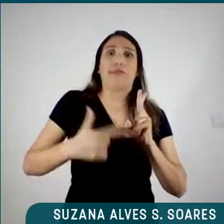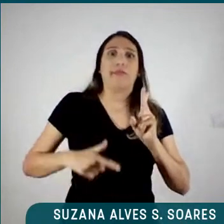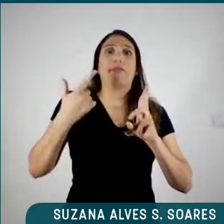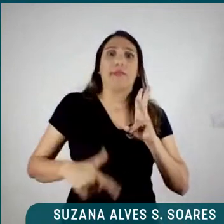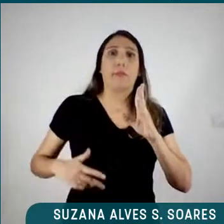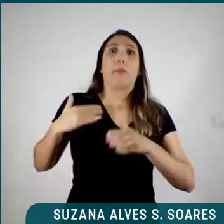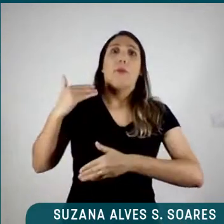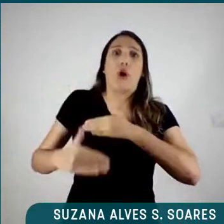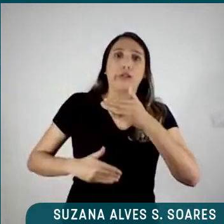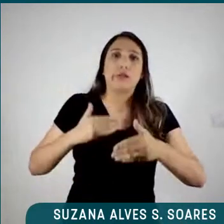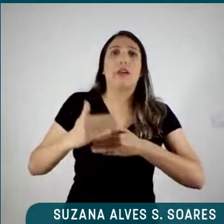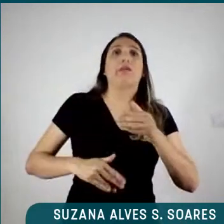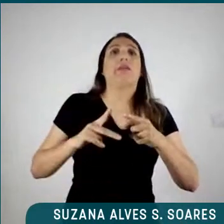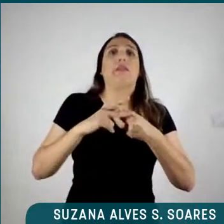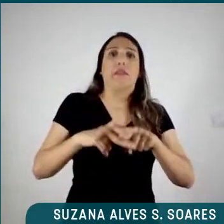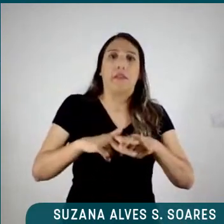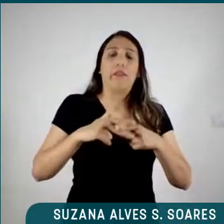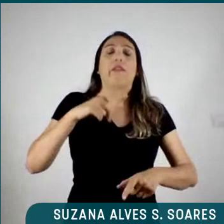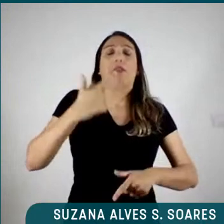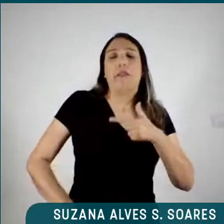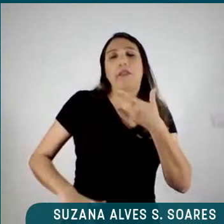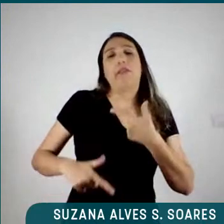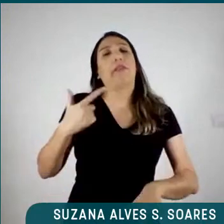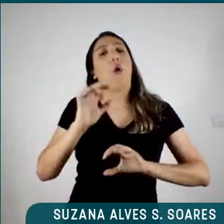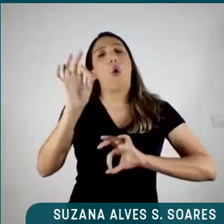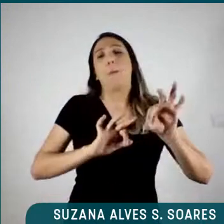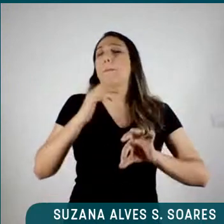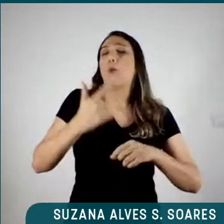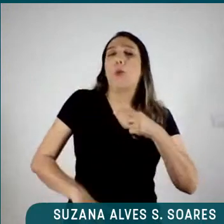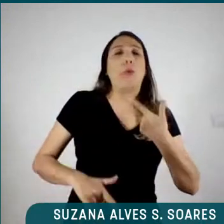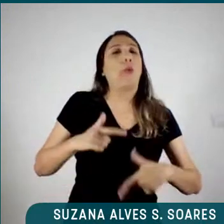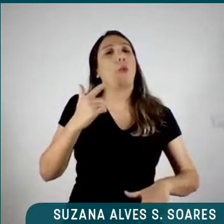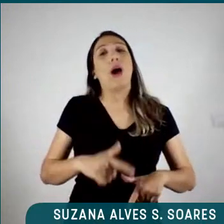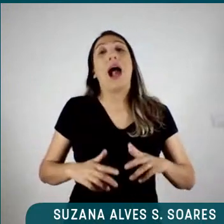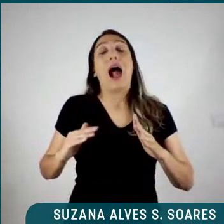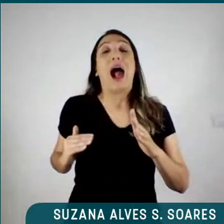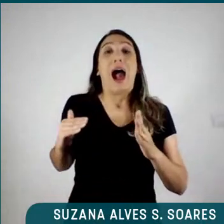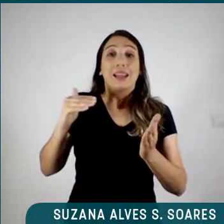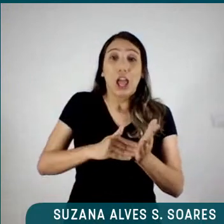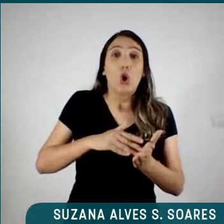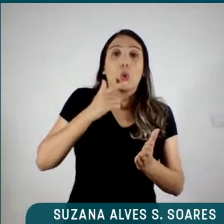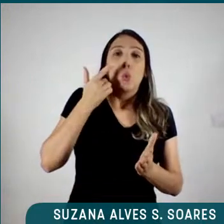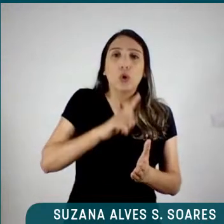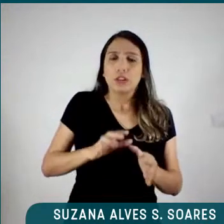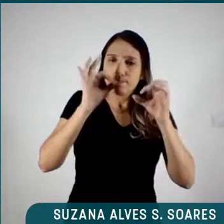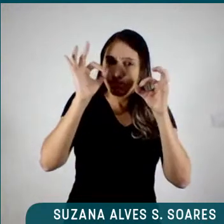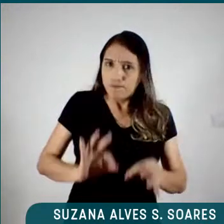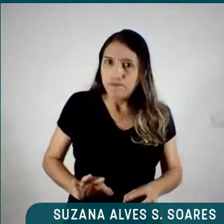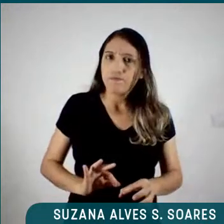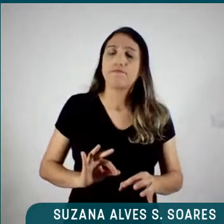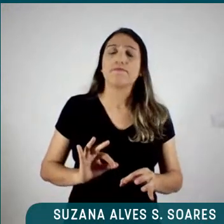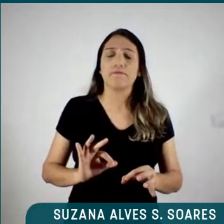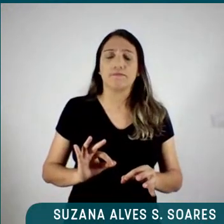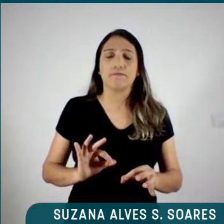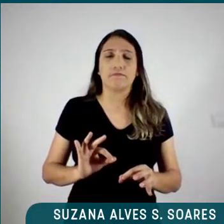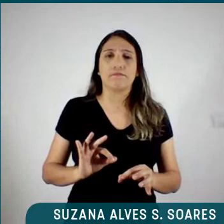quota have been modified several times and